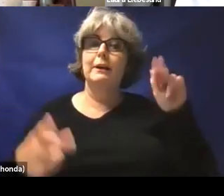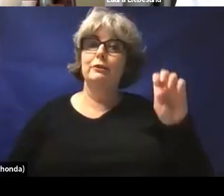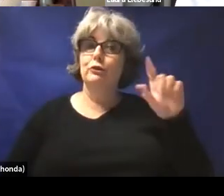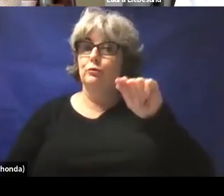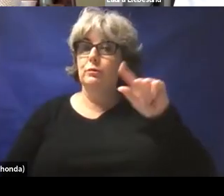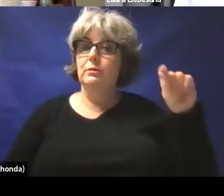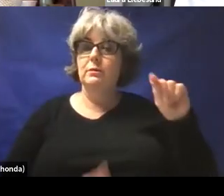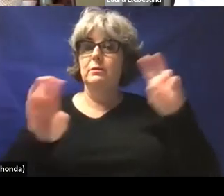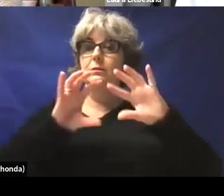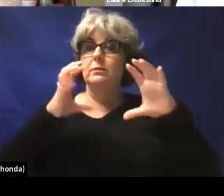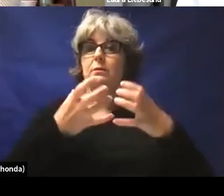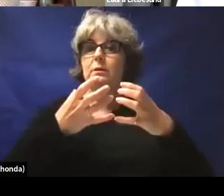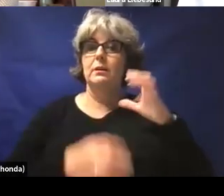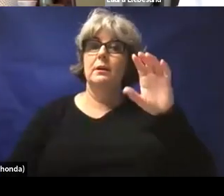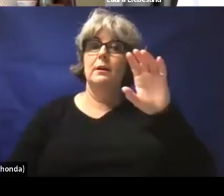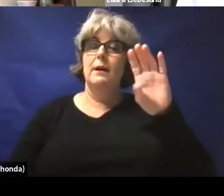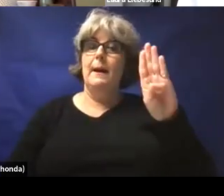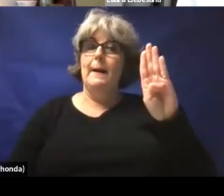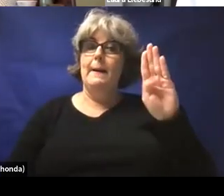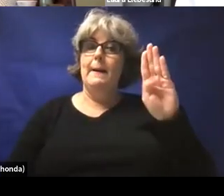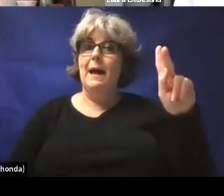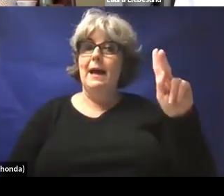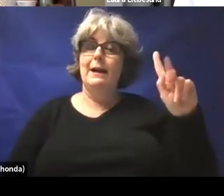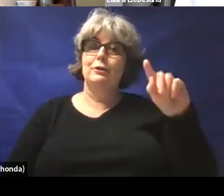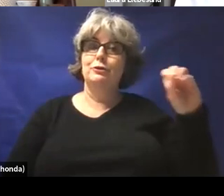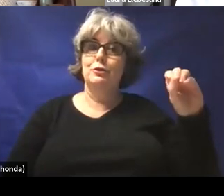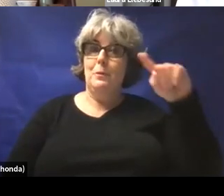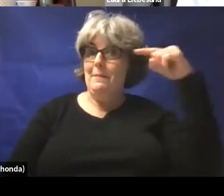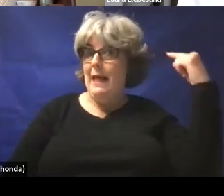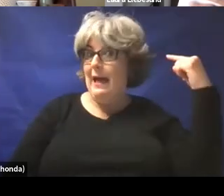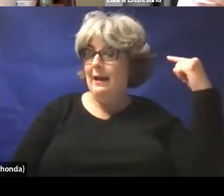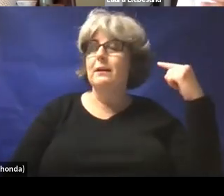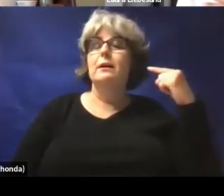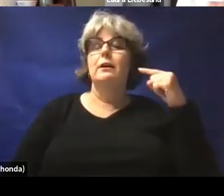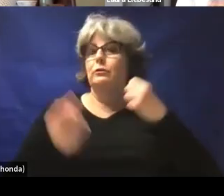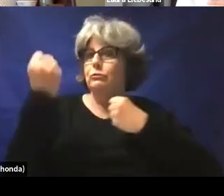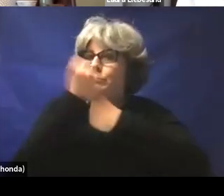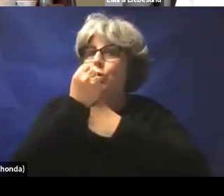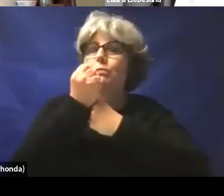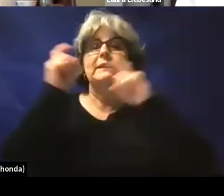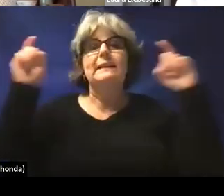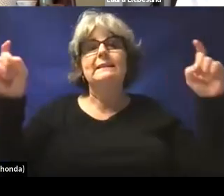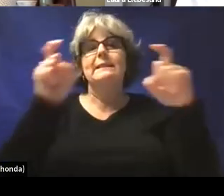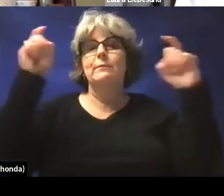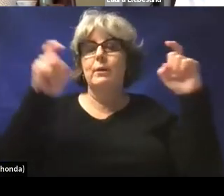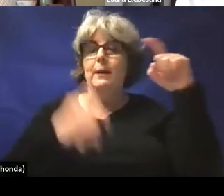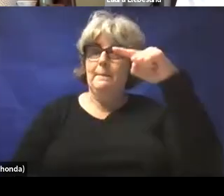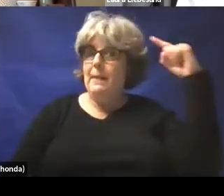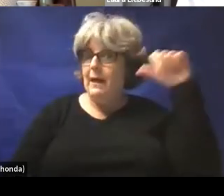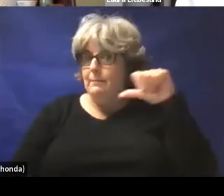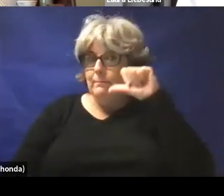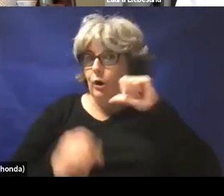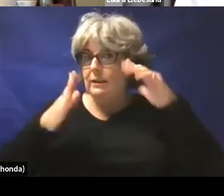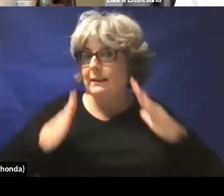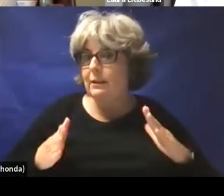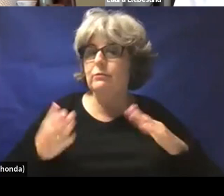they founded an organization called Back to Black to celebrate Black bartenders and also teach them more about entrepreneurship and provide